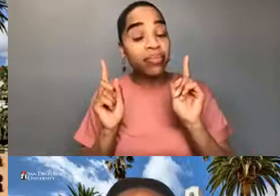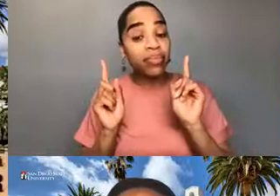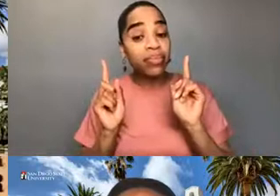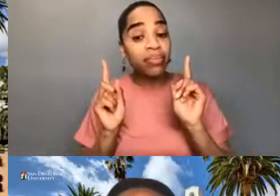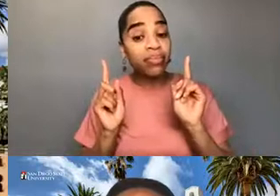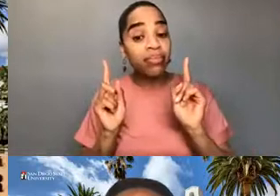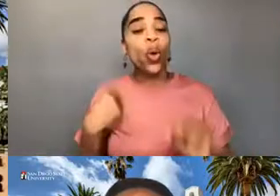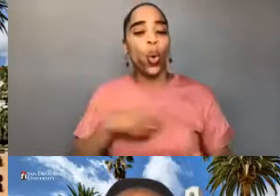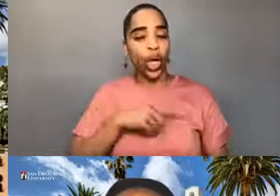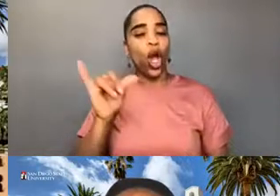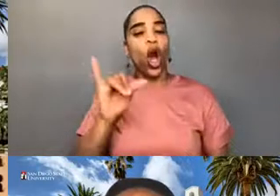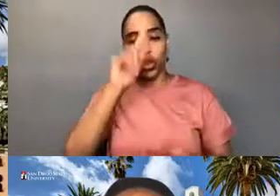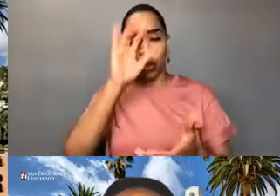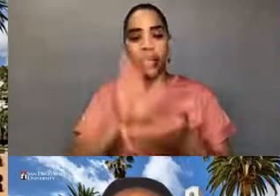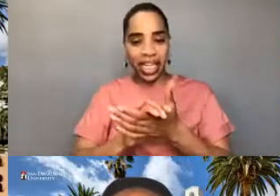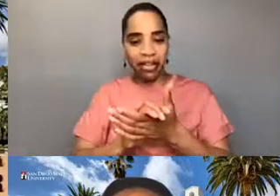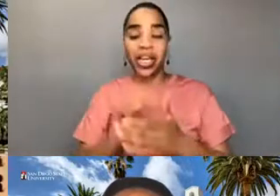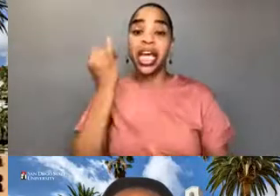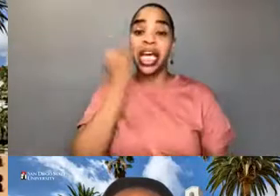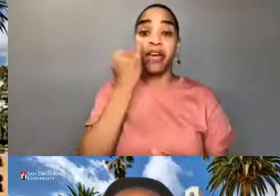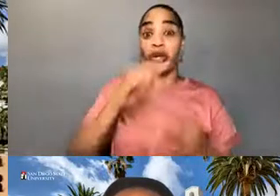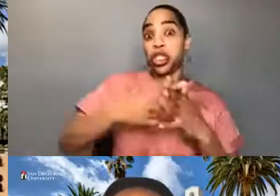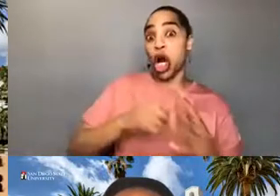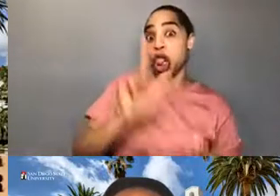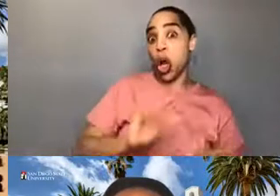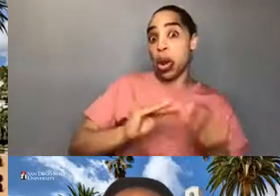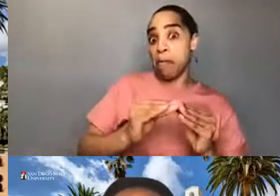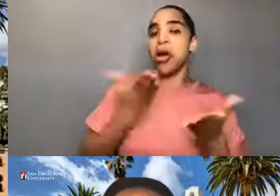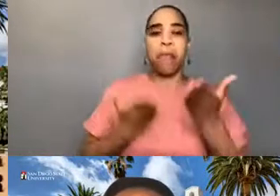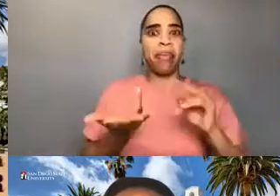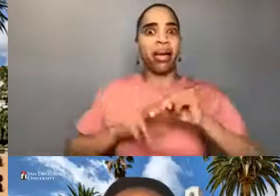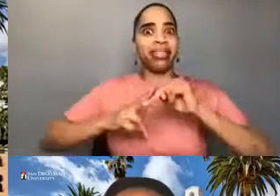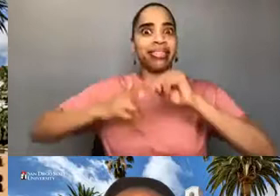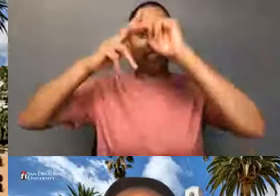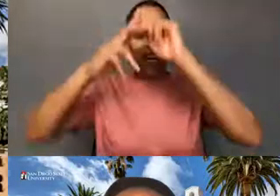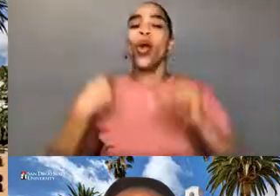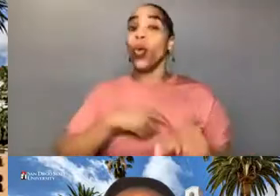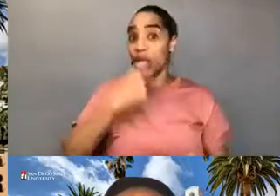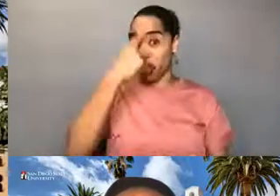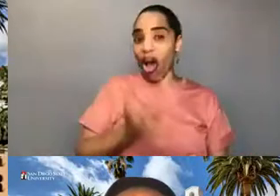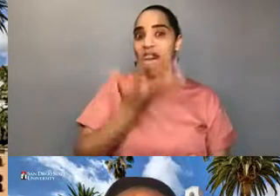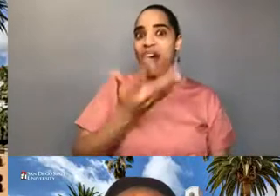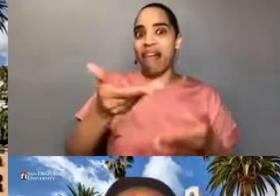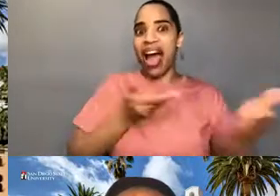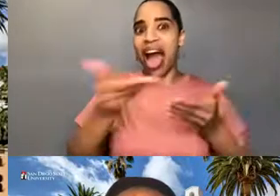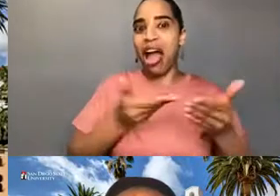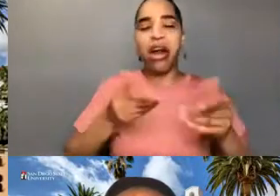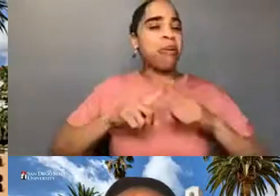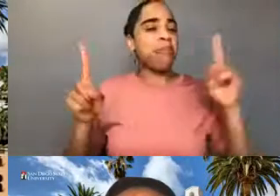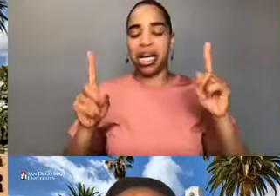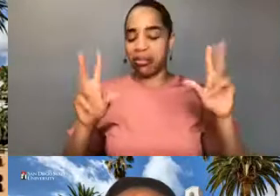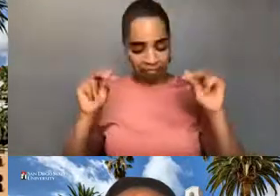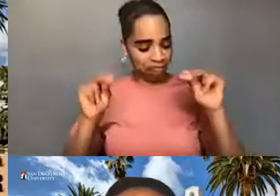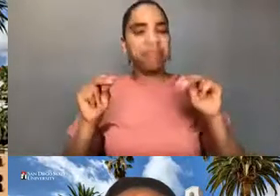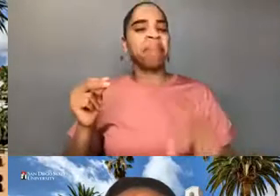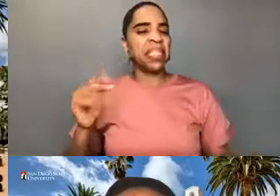we also believe in under promise, over deliver. And so though it was five that was initially said, we believe that there's going to be